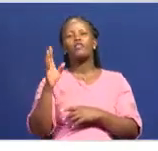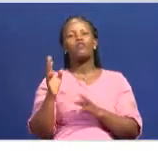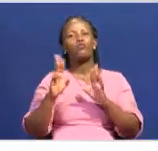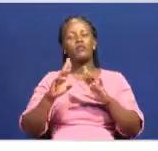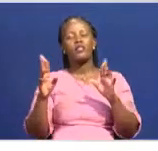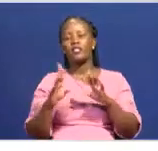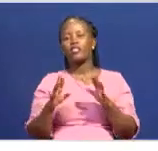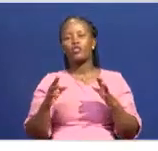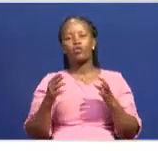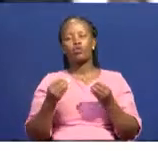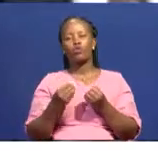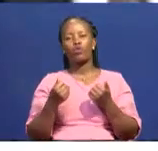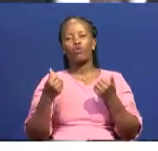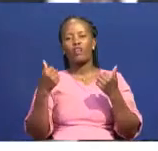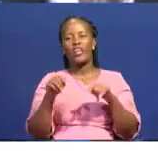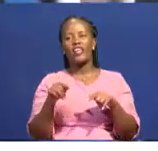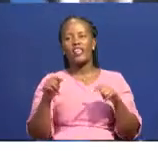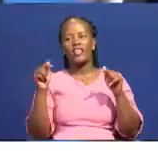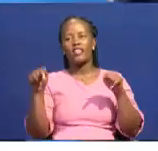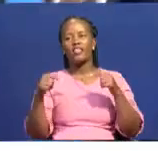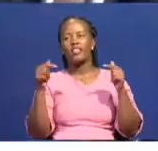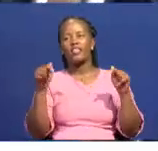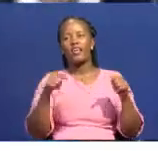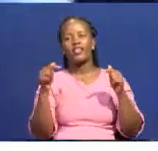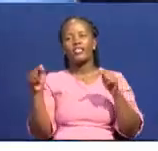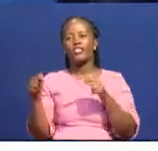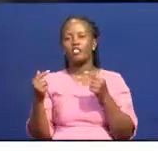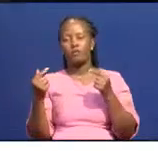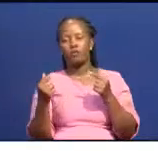that may arise.